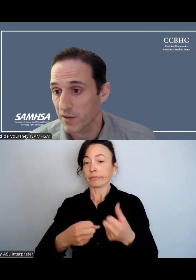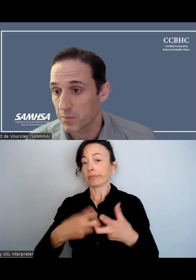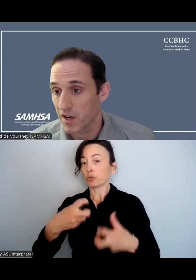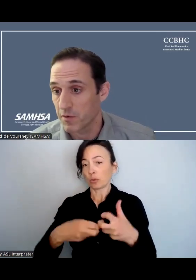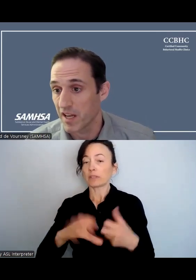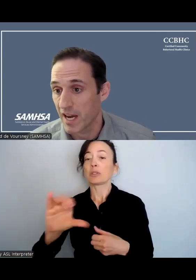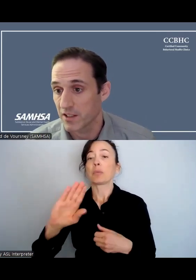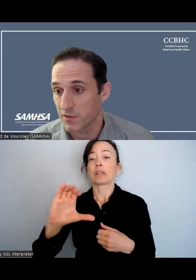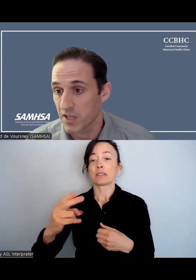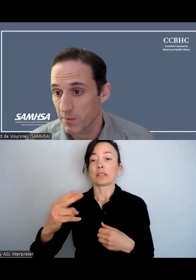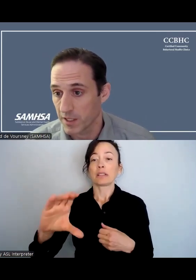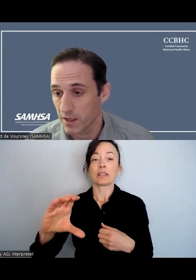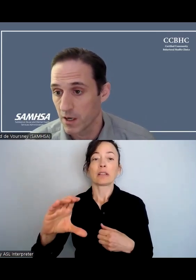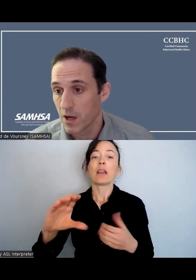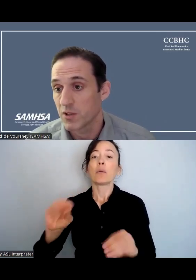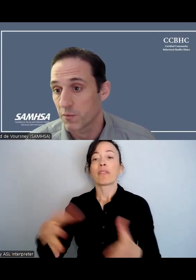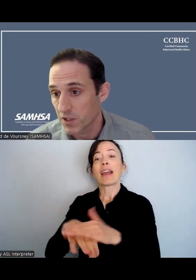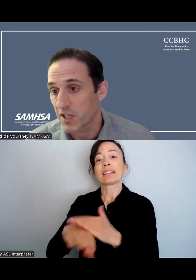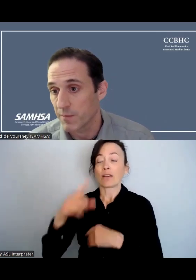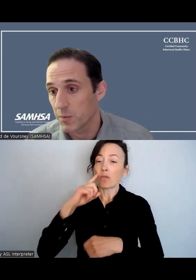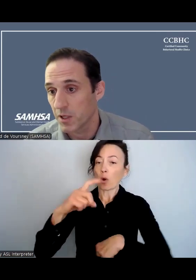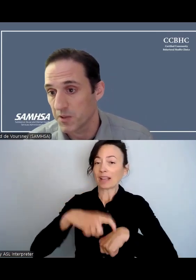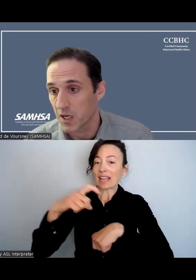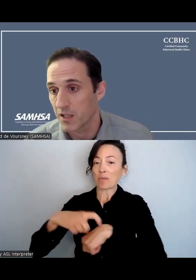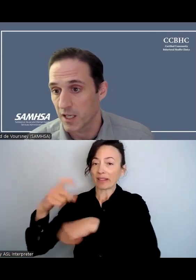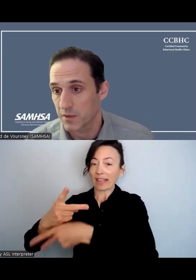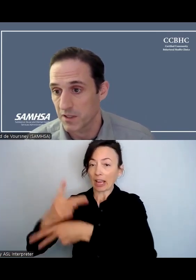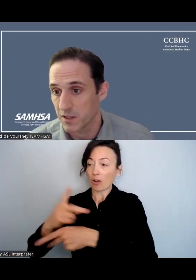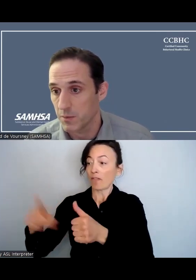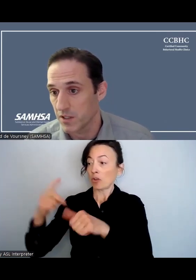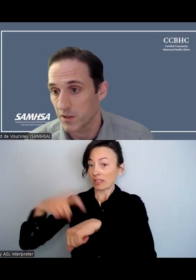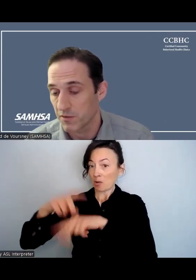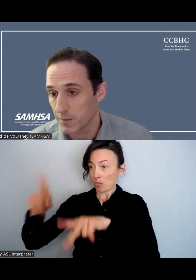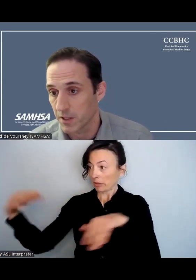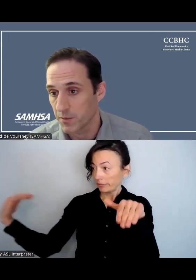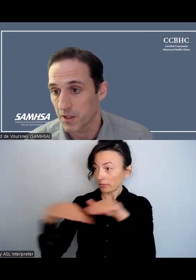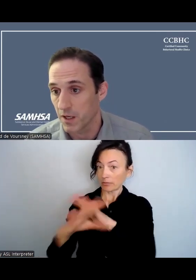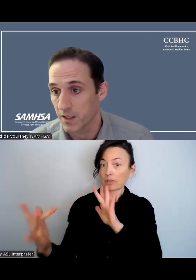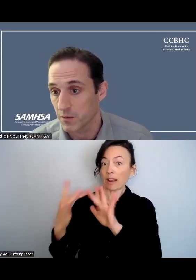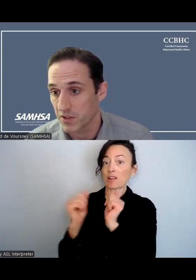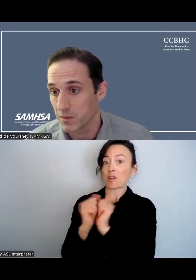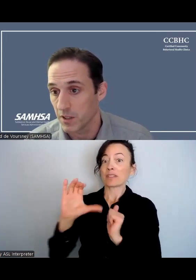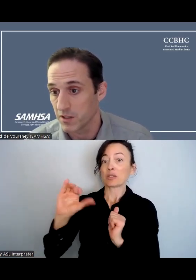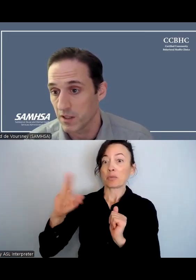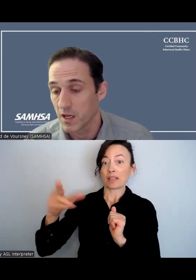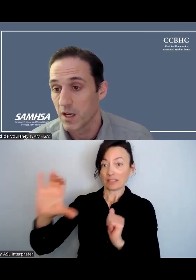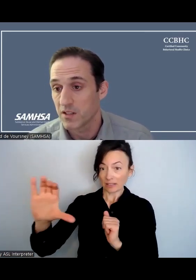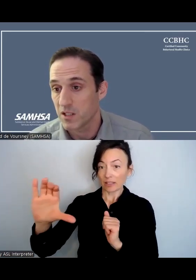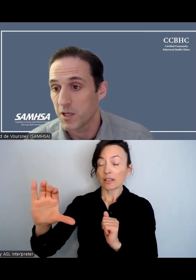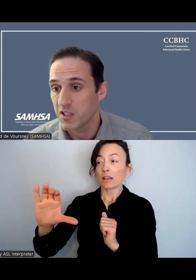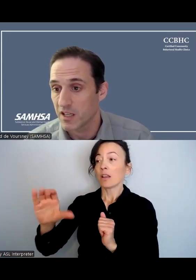CCBHCs also have to provide access for timely care. So the first time someone comes in contact with a CCBHC or their family comes into contact with